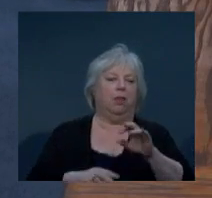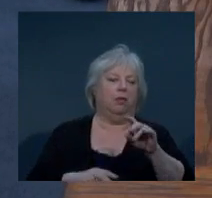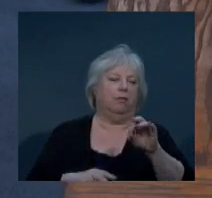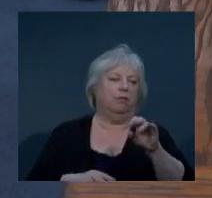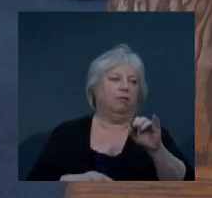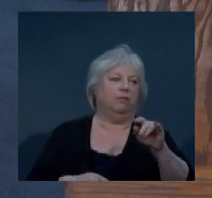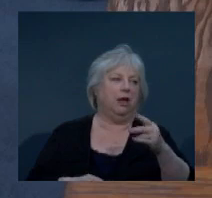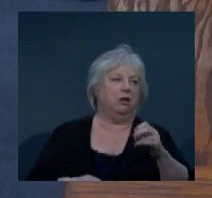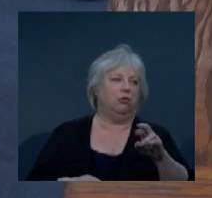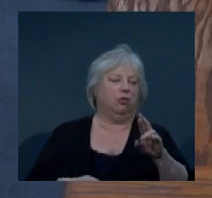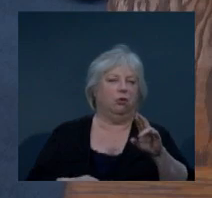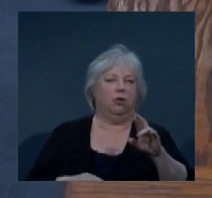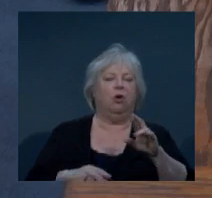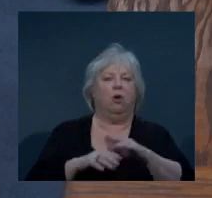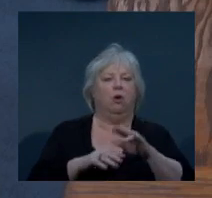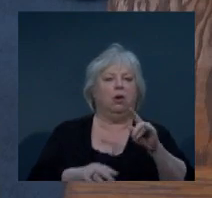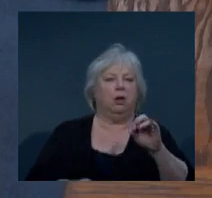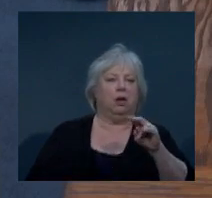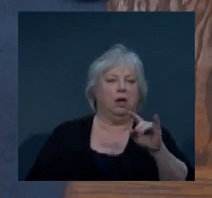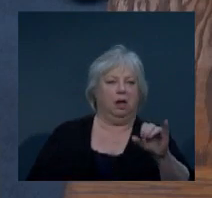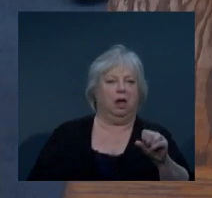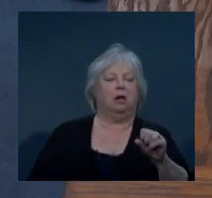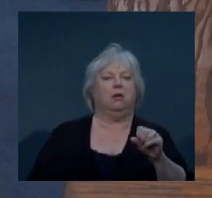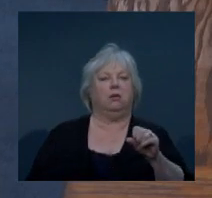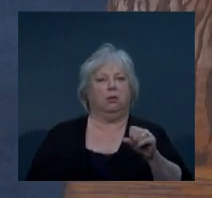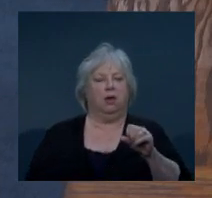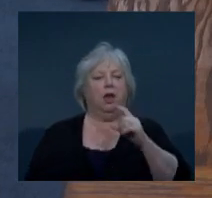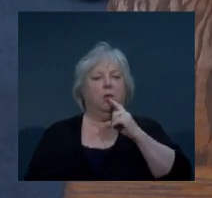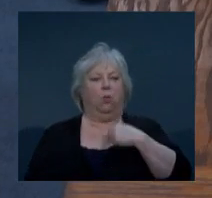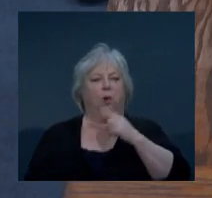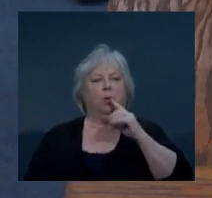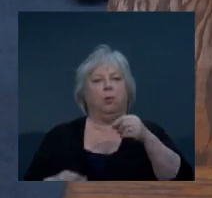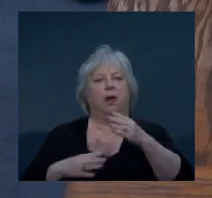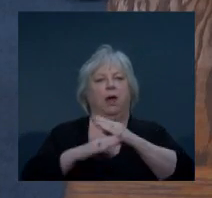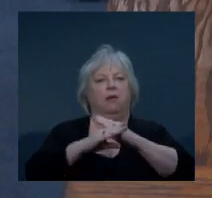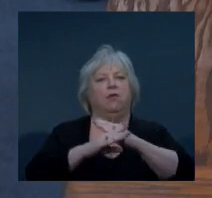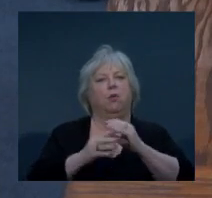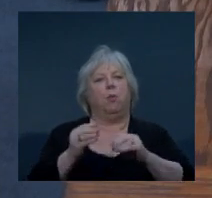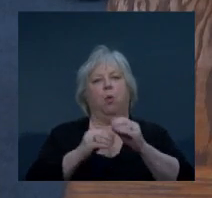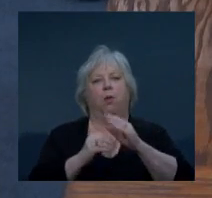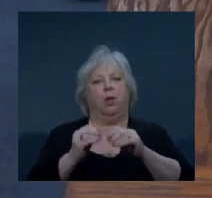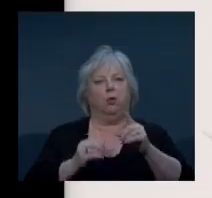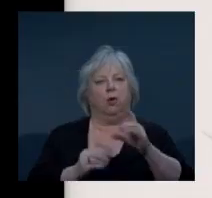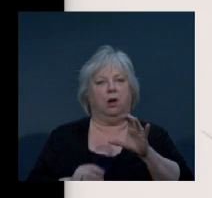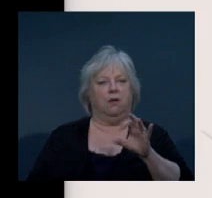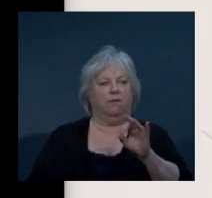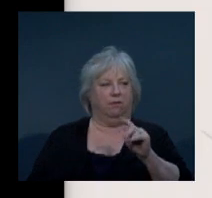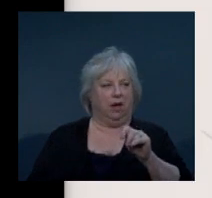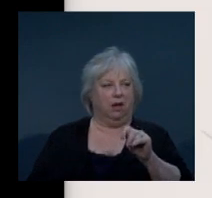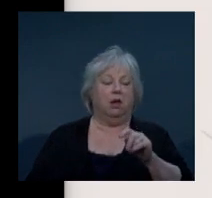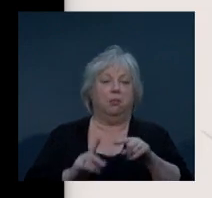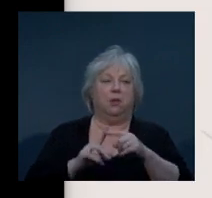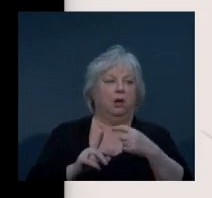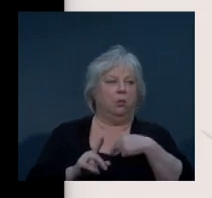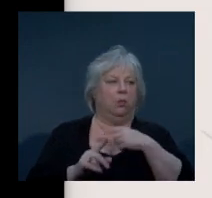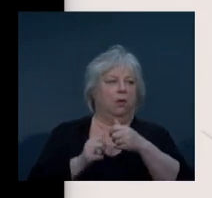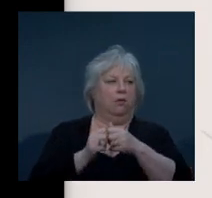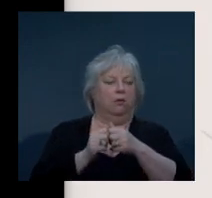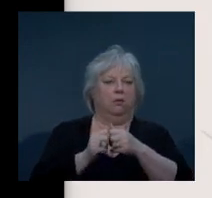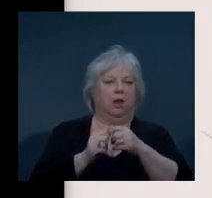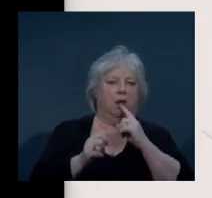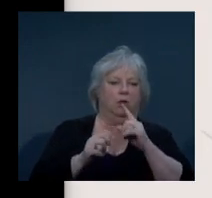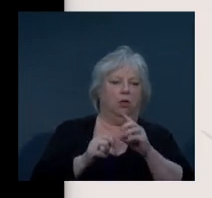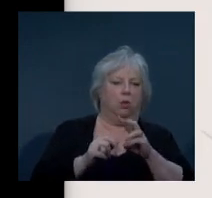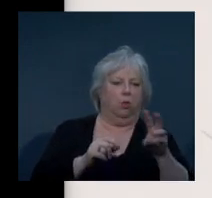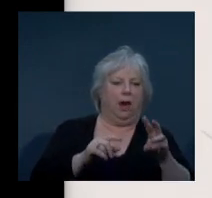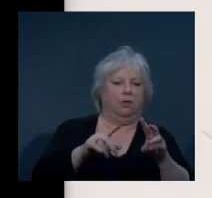buffer along Canis that exceeds 100 feet, and we're also avoiding, there's a creek to the